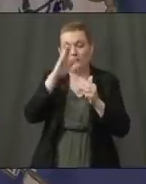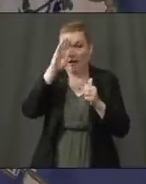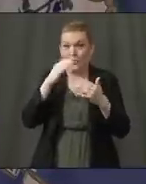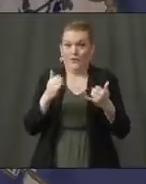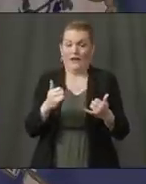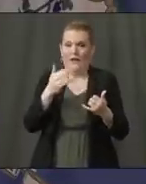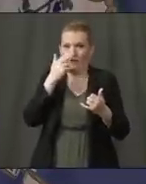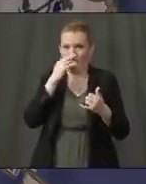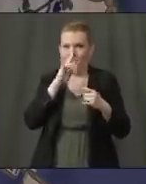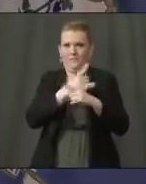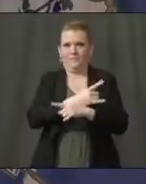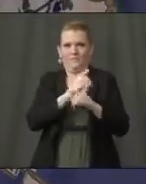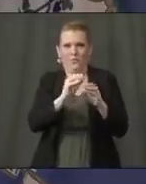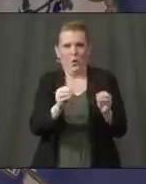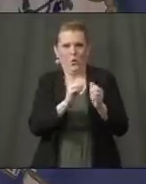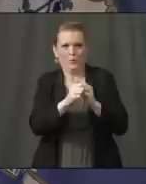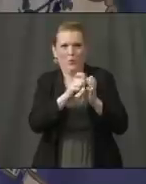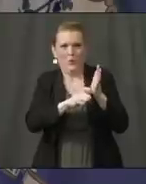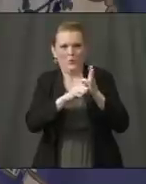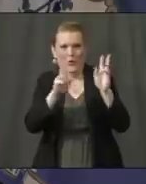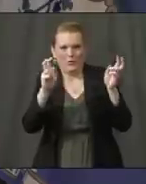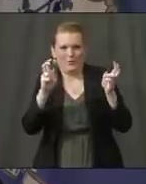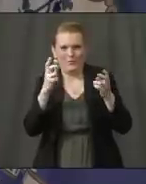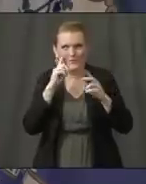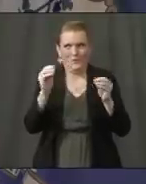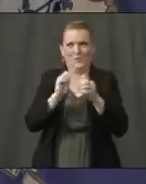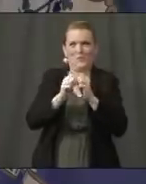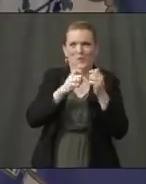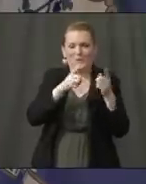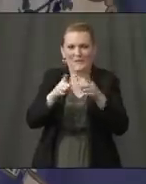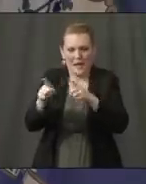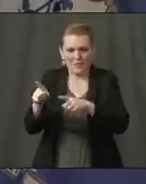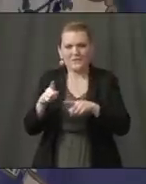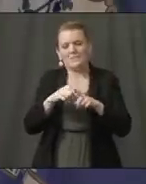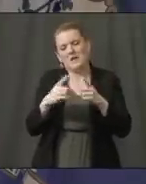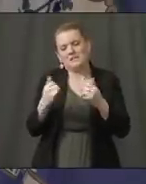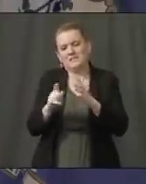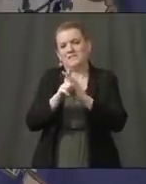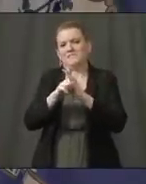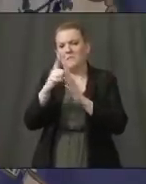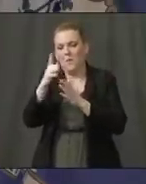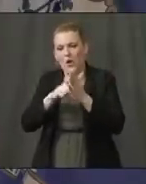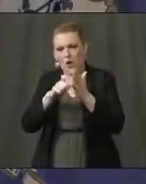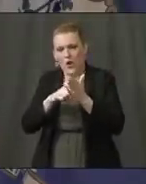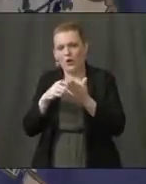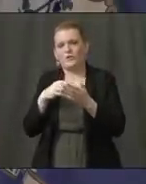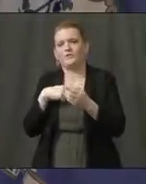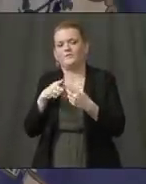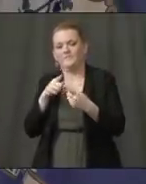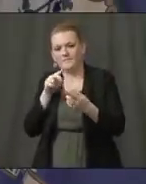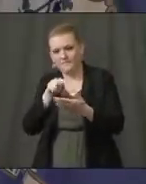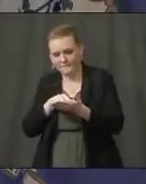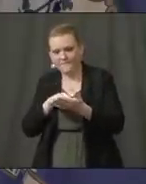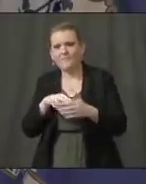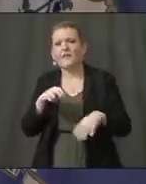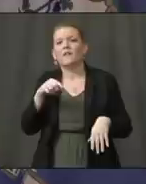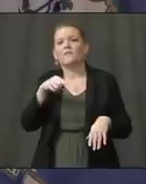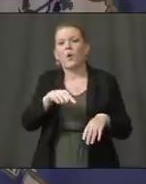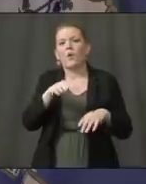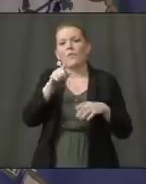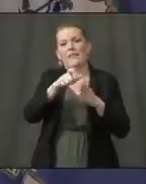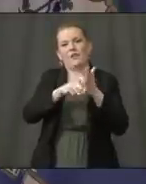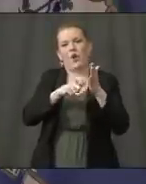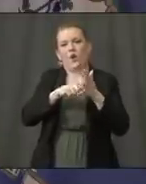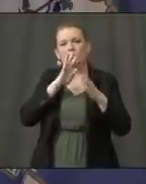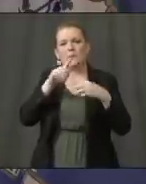it's an article called No Staying at Home, the opposite of stay safe, stay at home. And it's a story